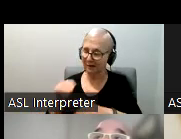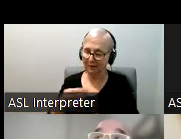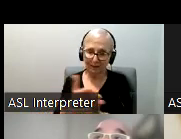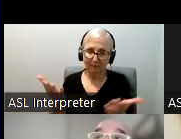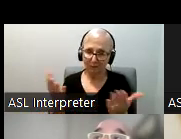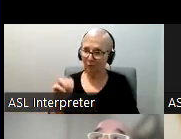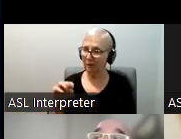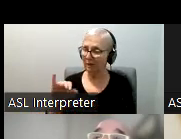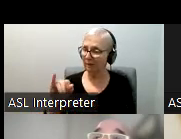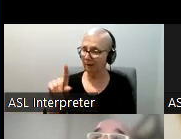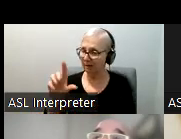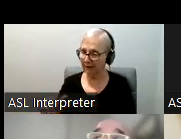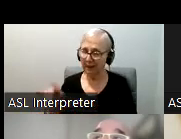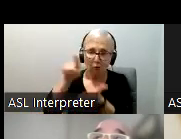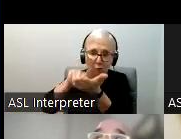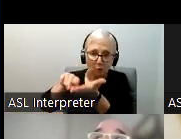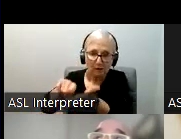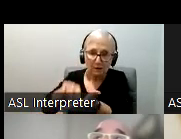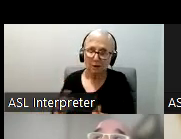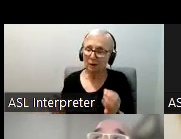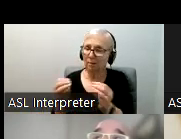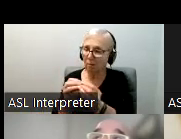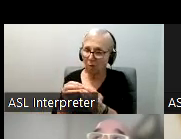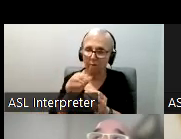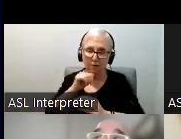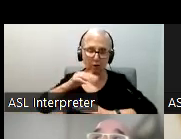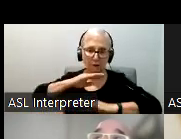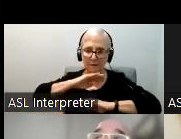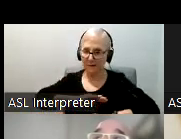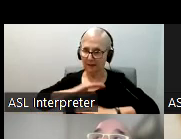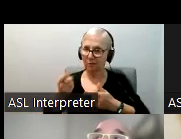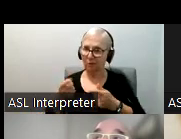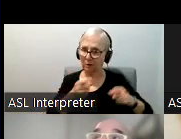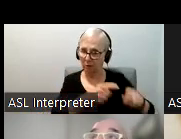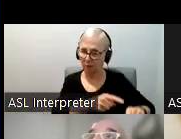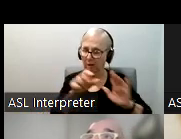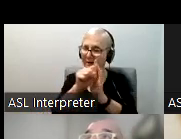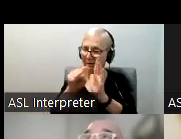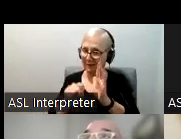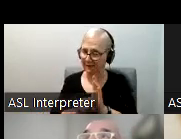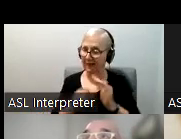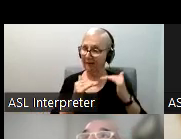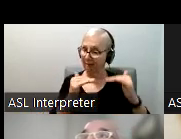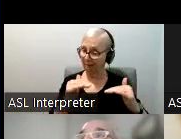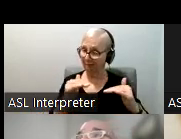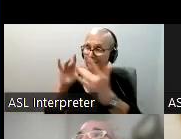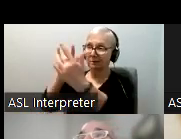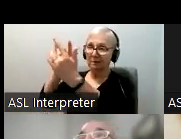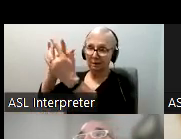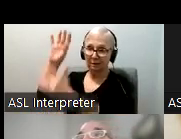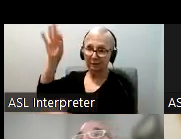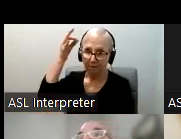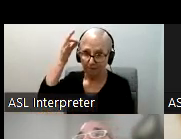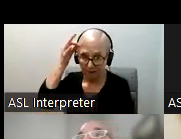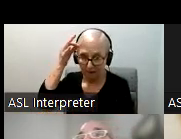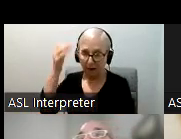Emily, like to research it more if you're not satisfied with what's going on a state level. I am so sorry that you've